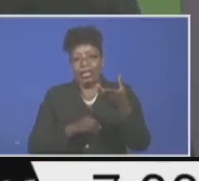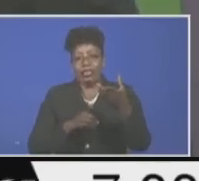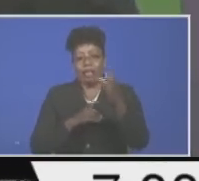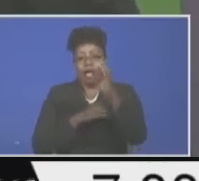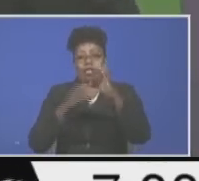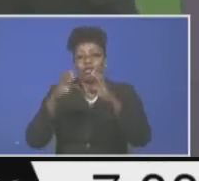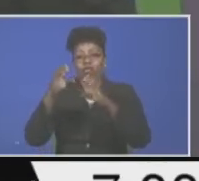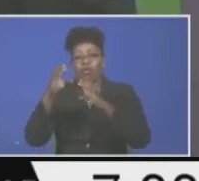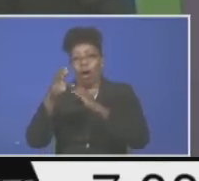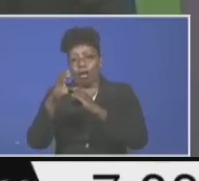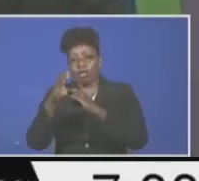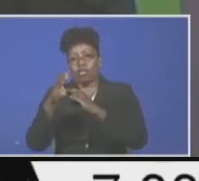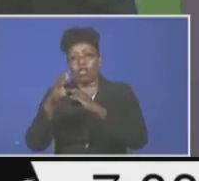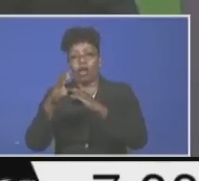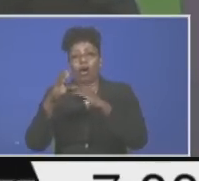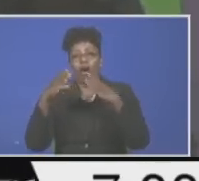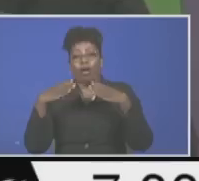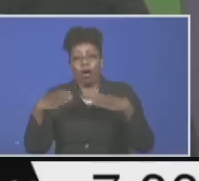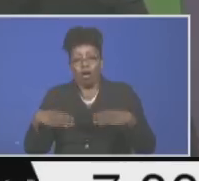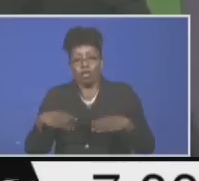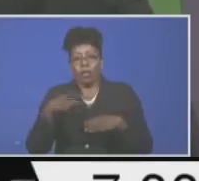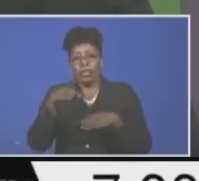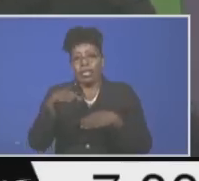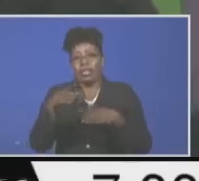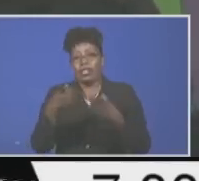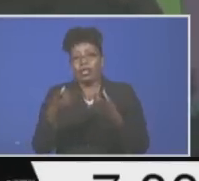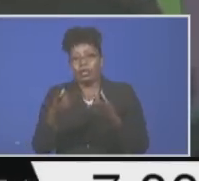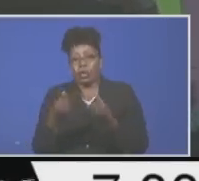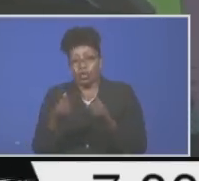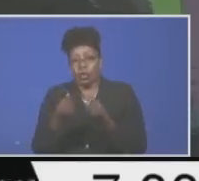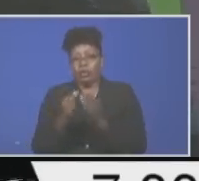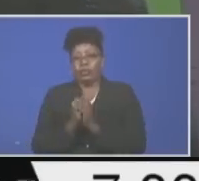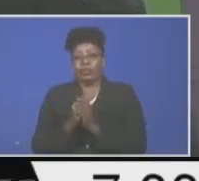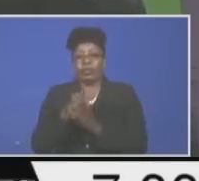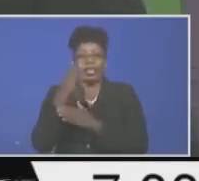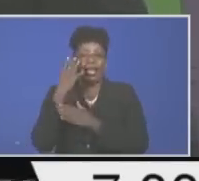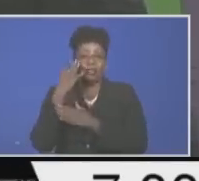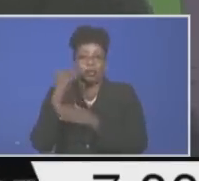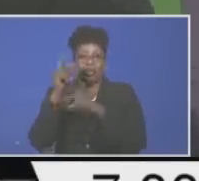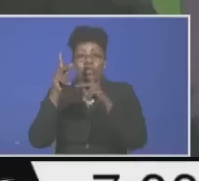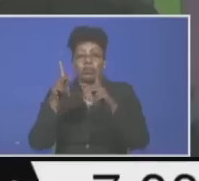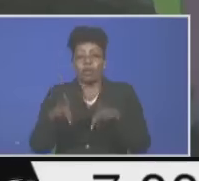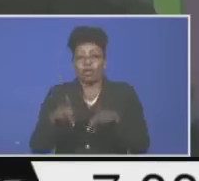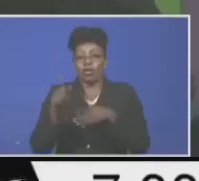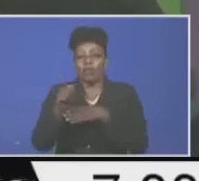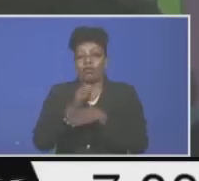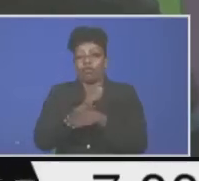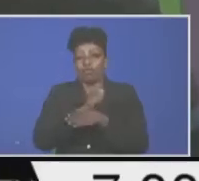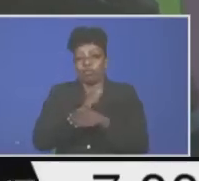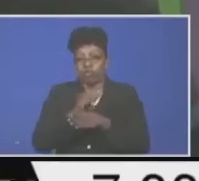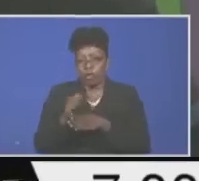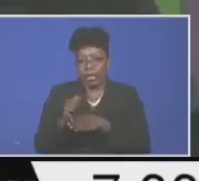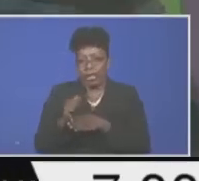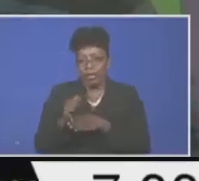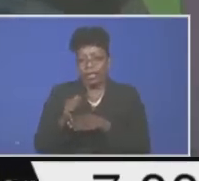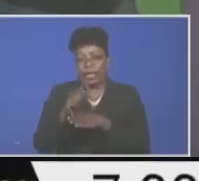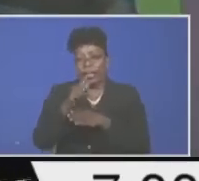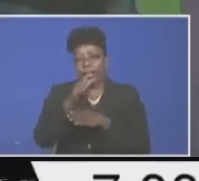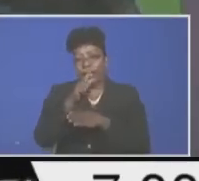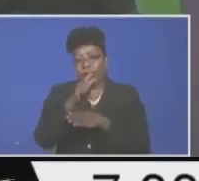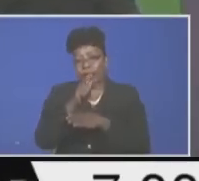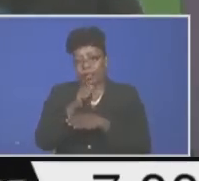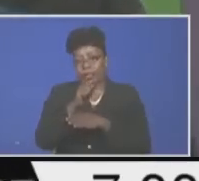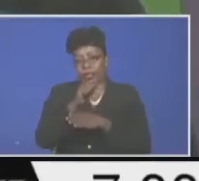structures of costumes that he does. And being an experienced person who was trained and did his tailoring